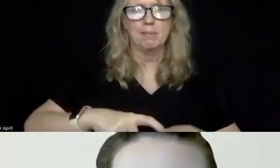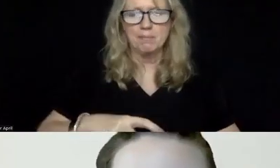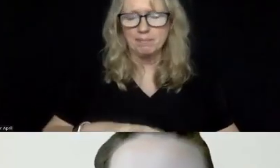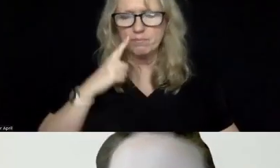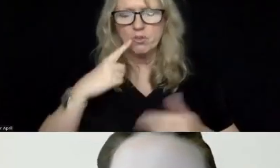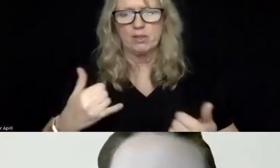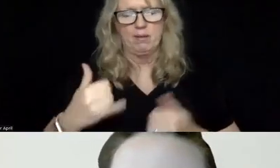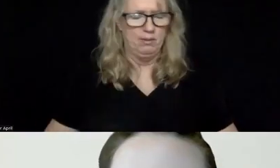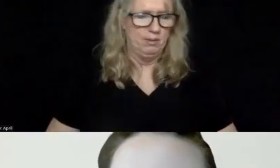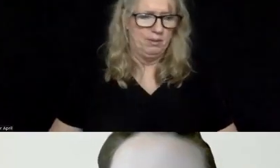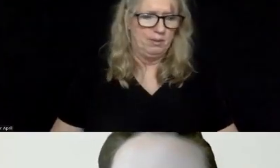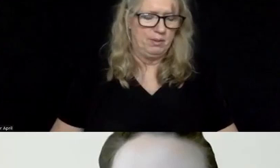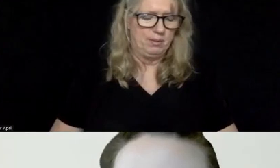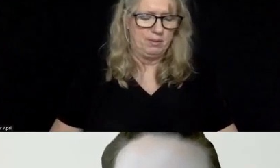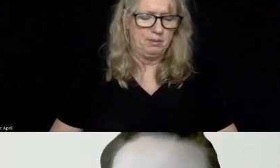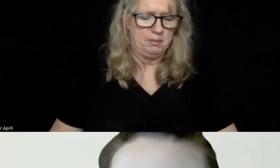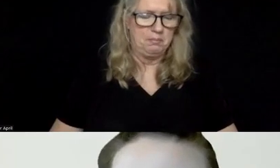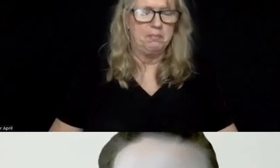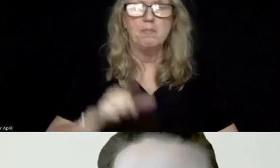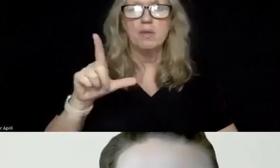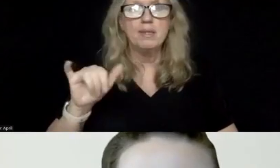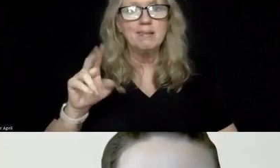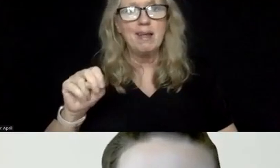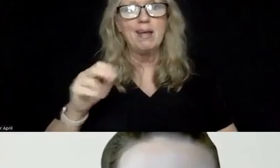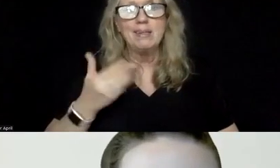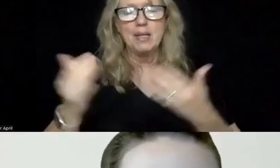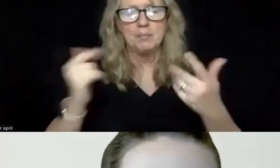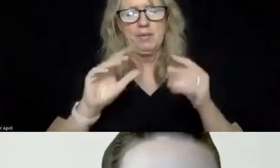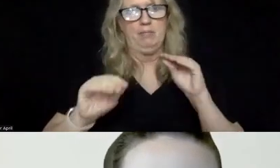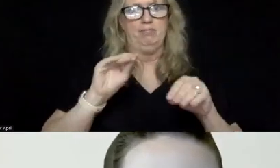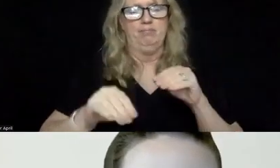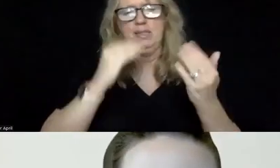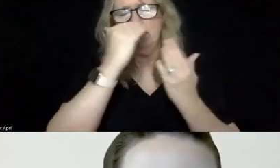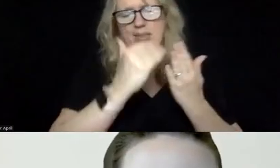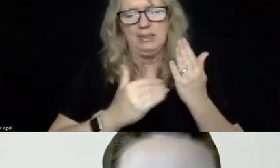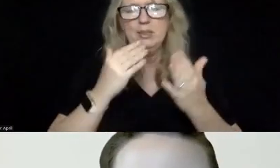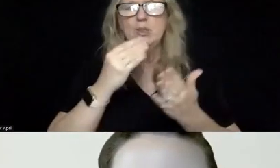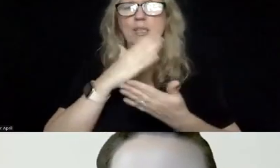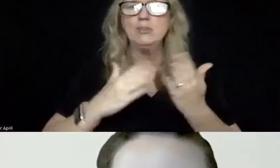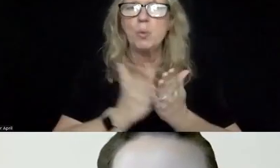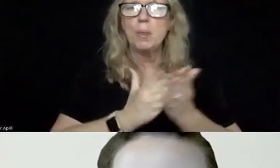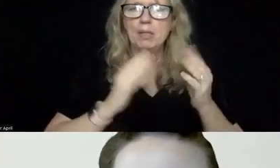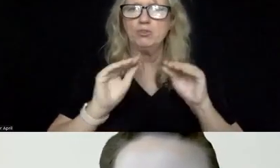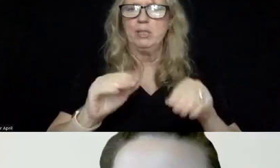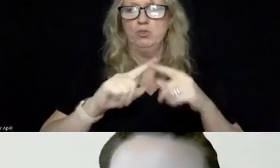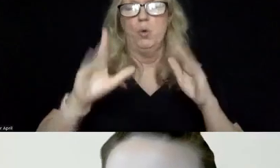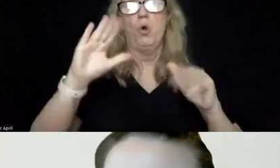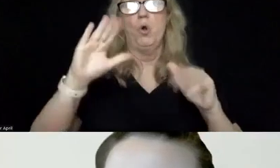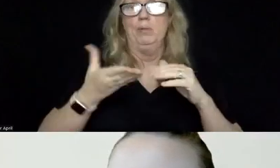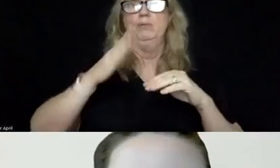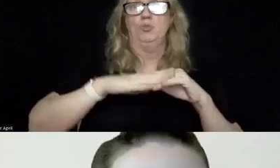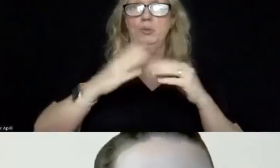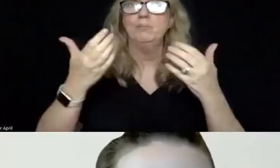but now that these line items have been incorporated into the budget, hopefully that will increase the chances that we see this become